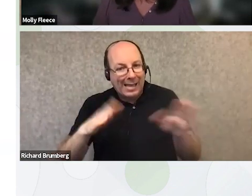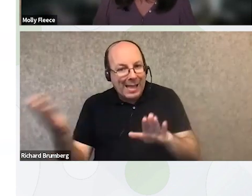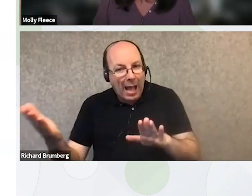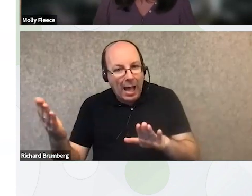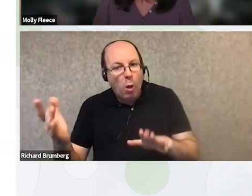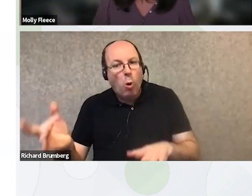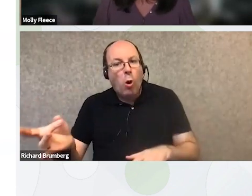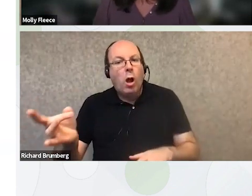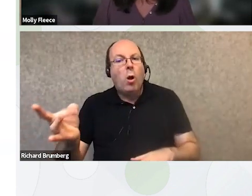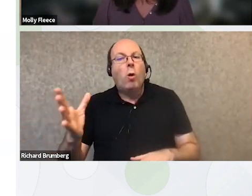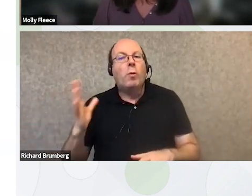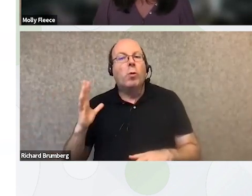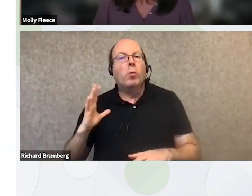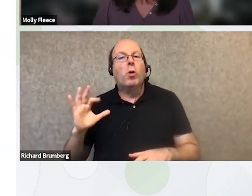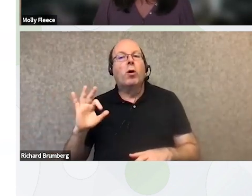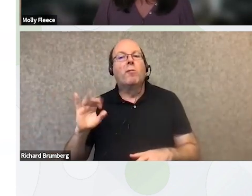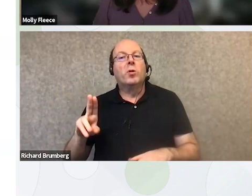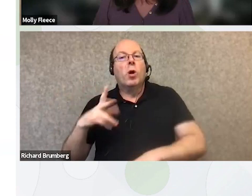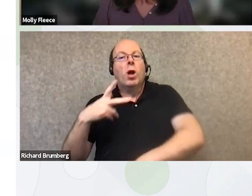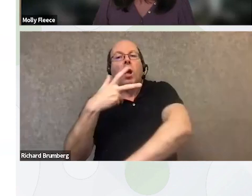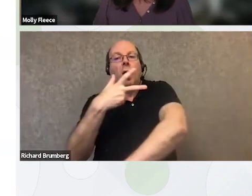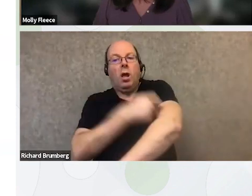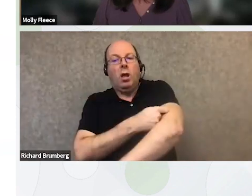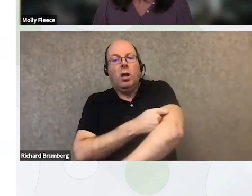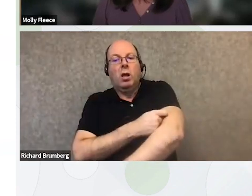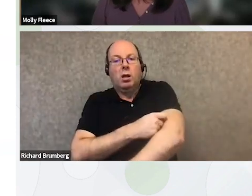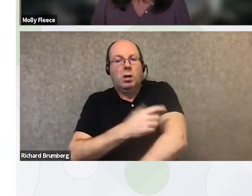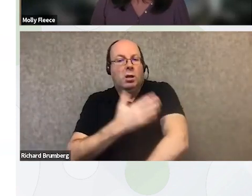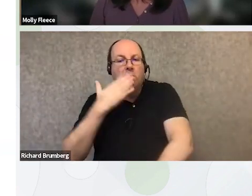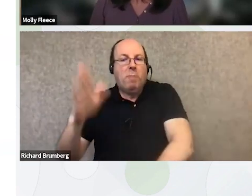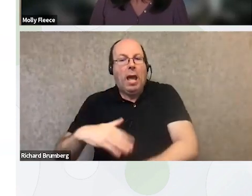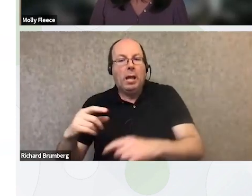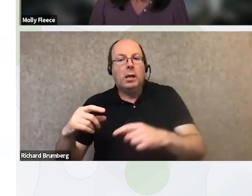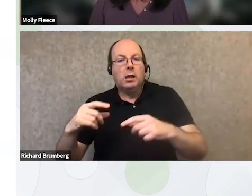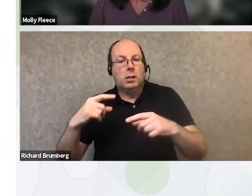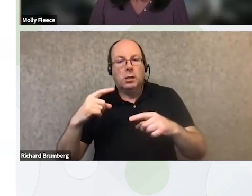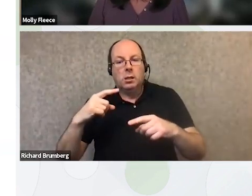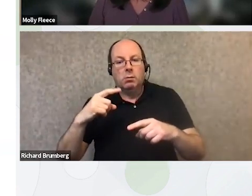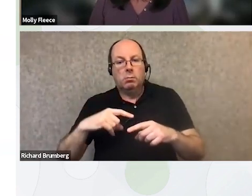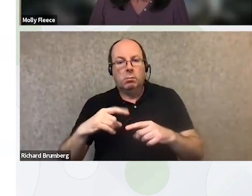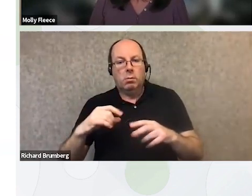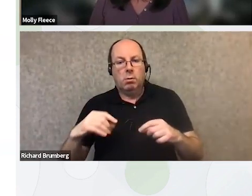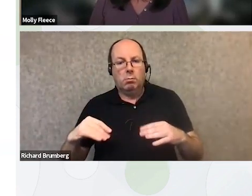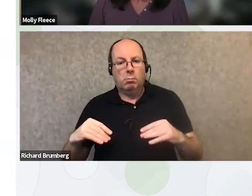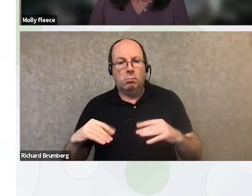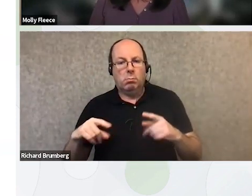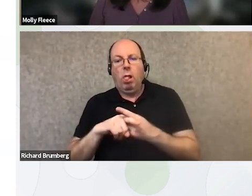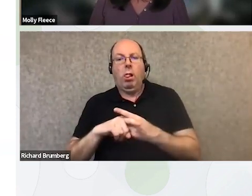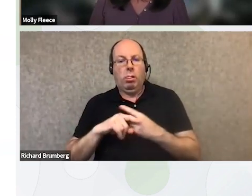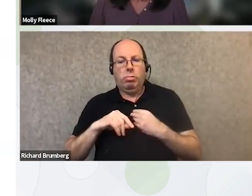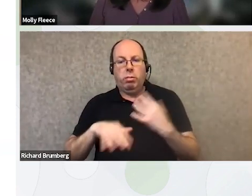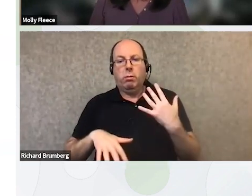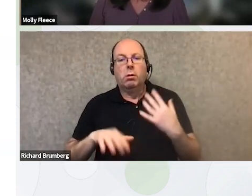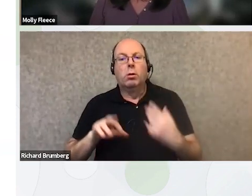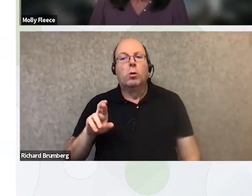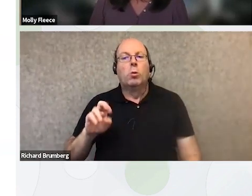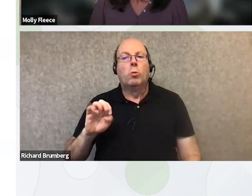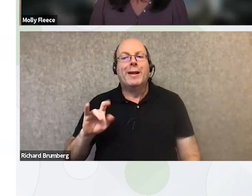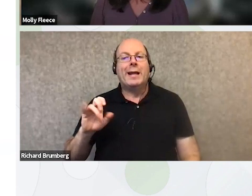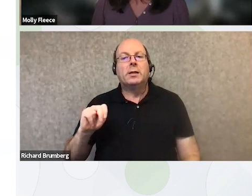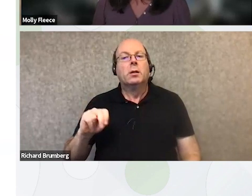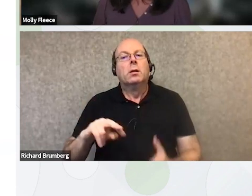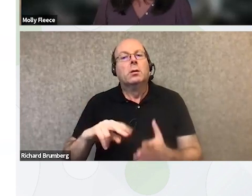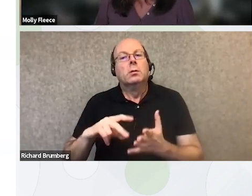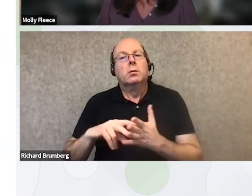allergic reaction to the influenza vaccine in the past, you could be excluded. There are some precautions that